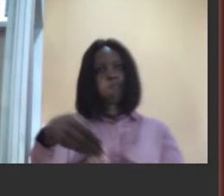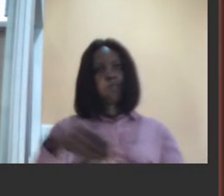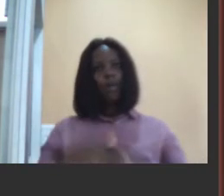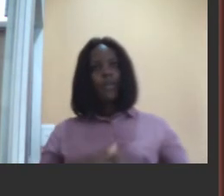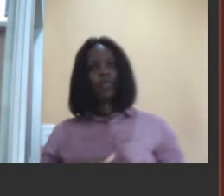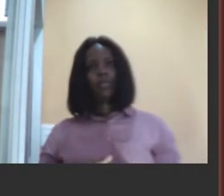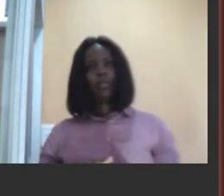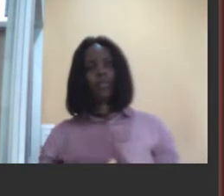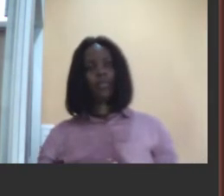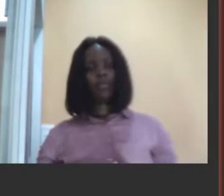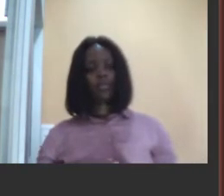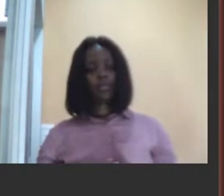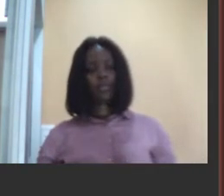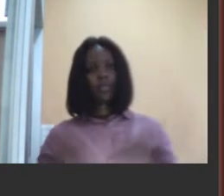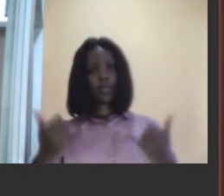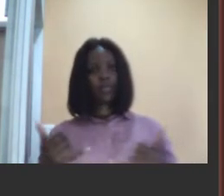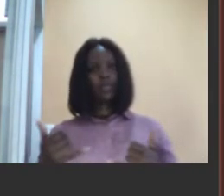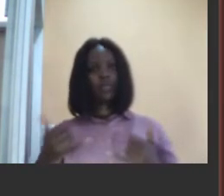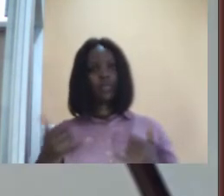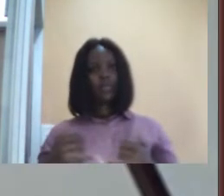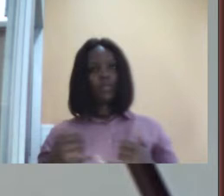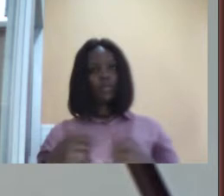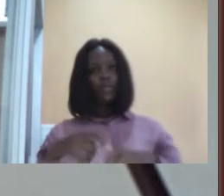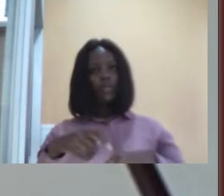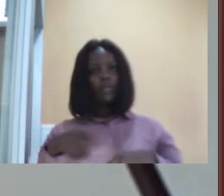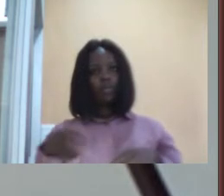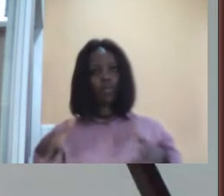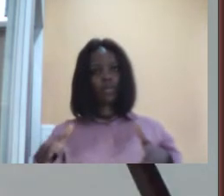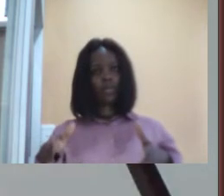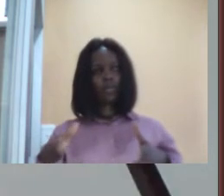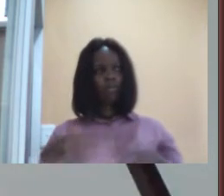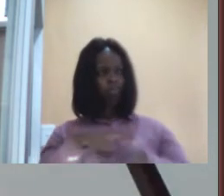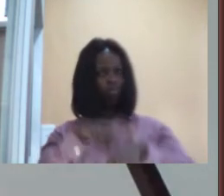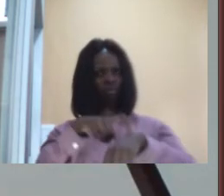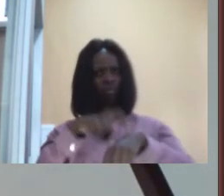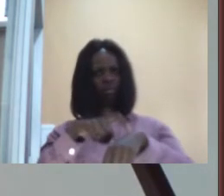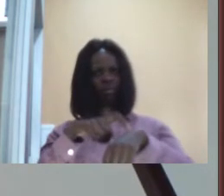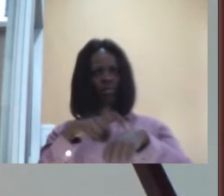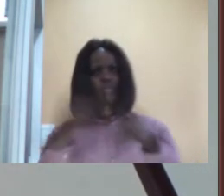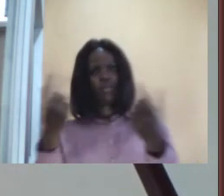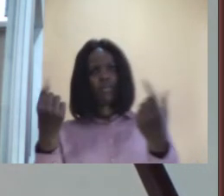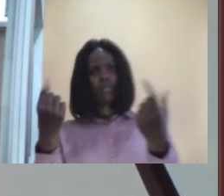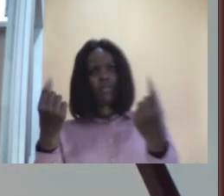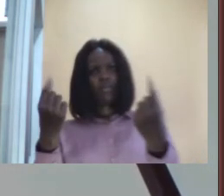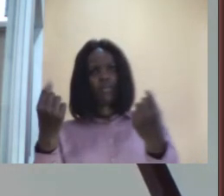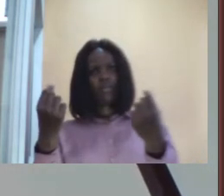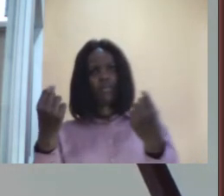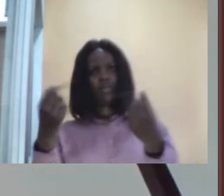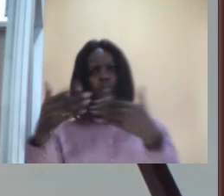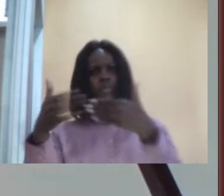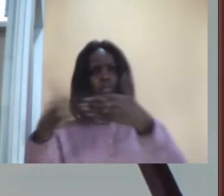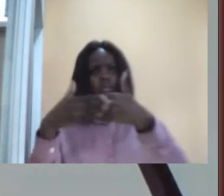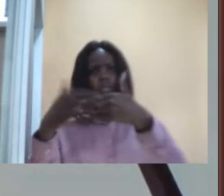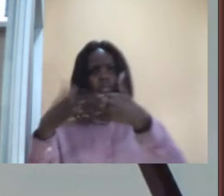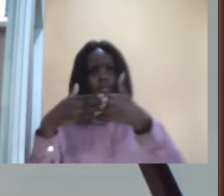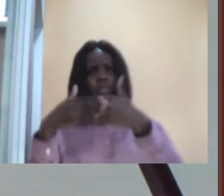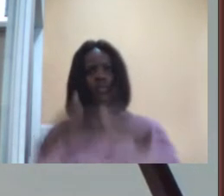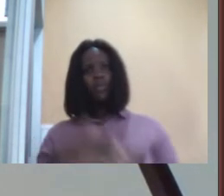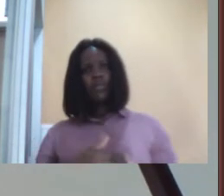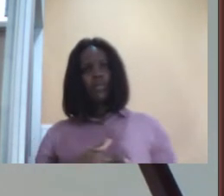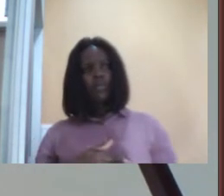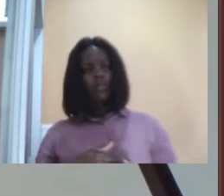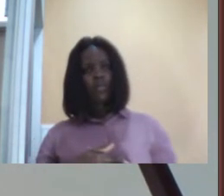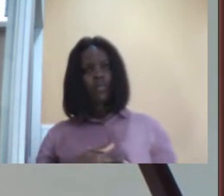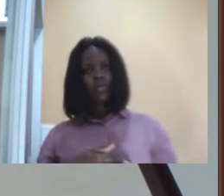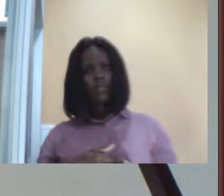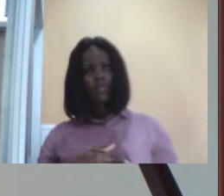This leads us to the point where we have to adjourn. But before